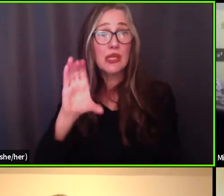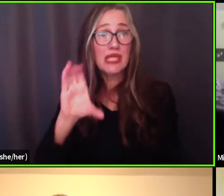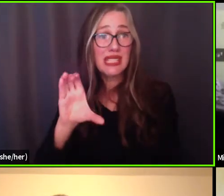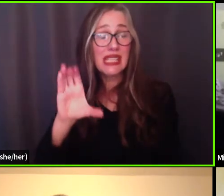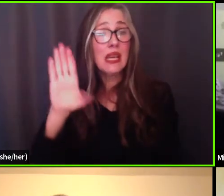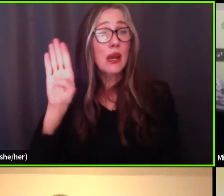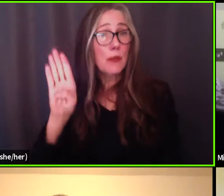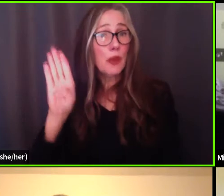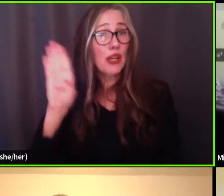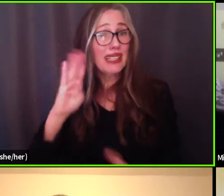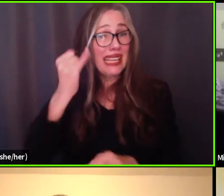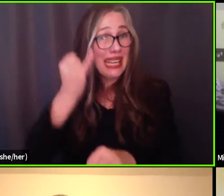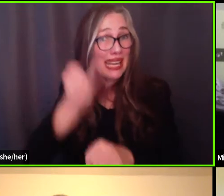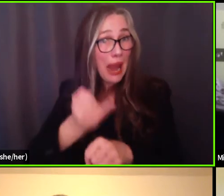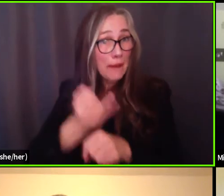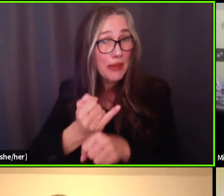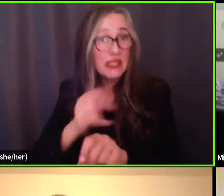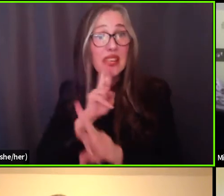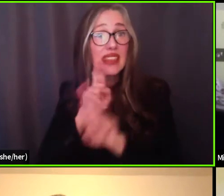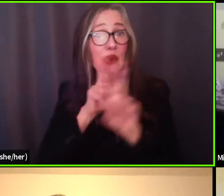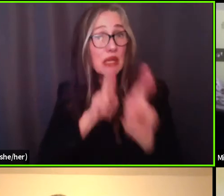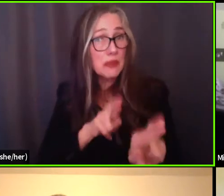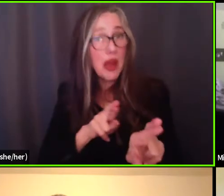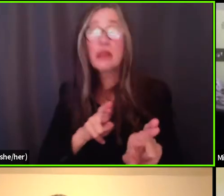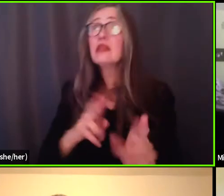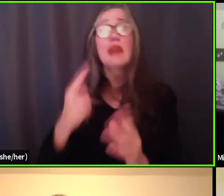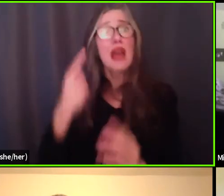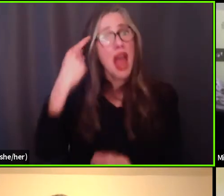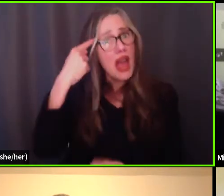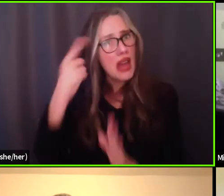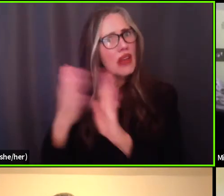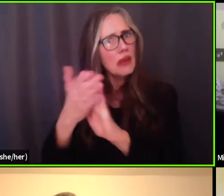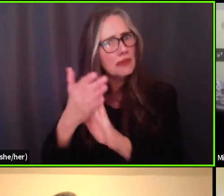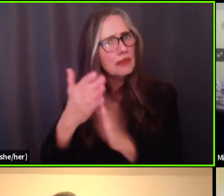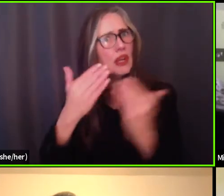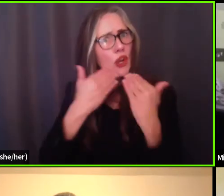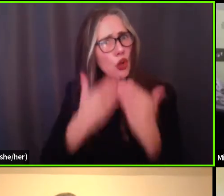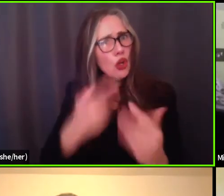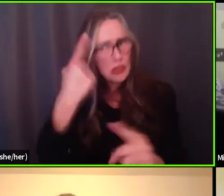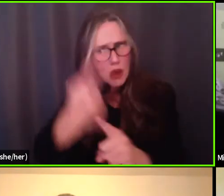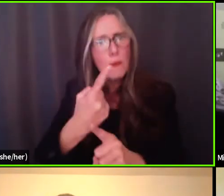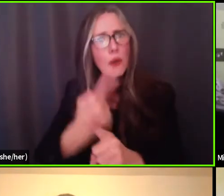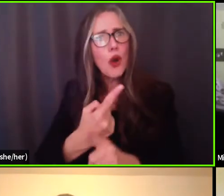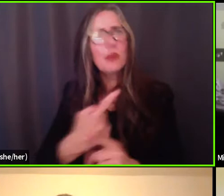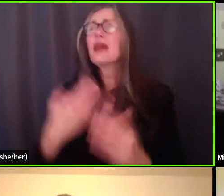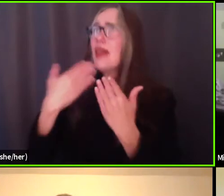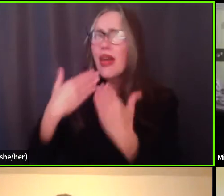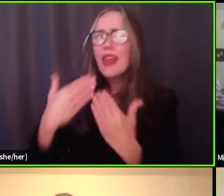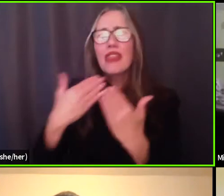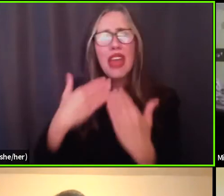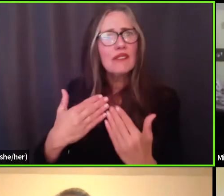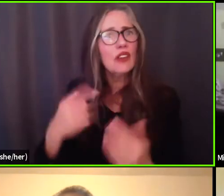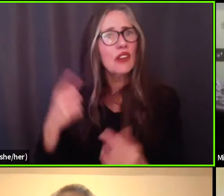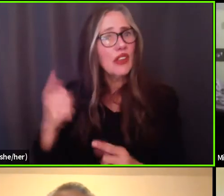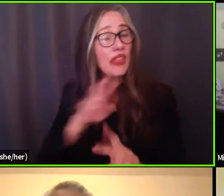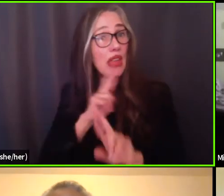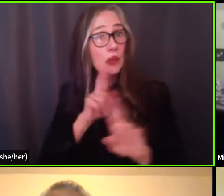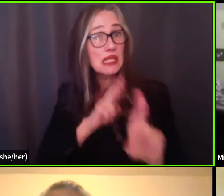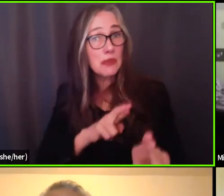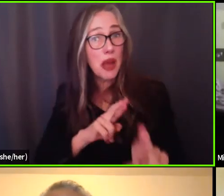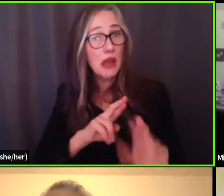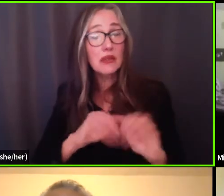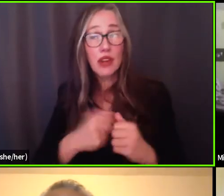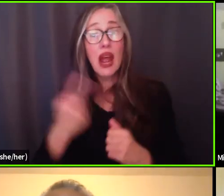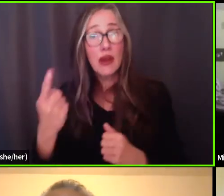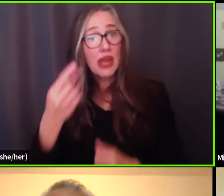uh re responded and reacted admirably and appropriately and i'm i'm quite thankful um for their um for how they